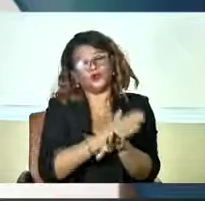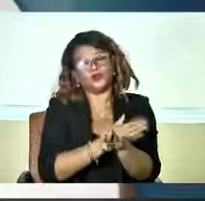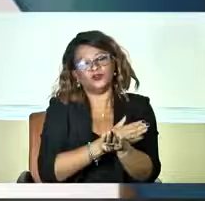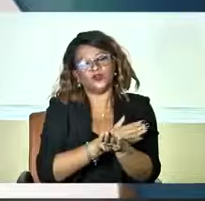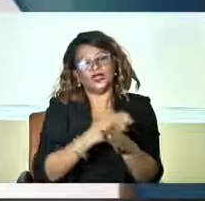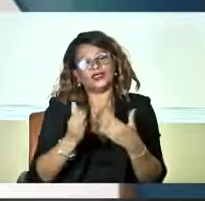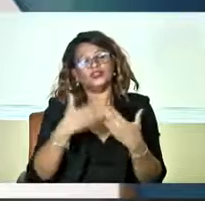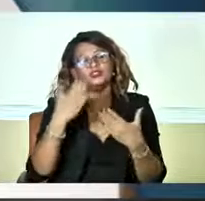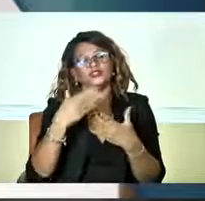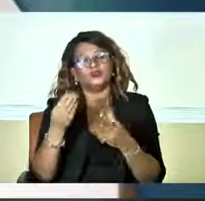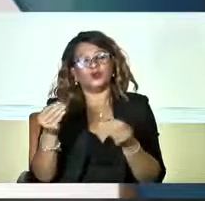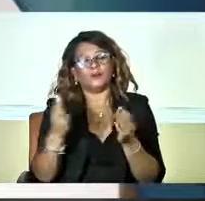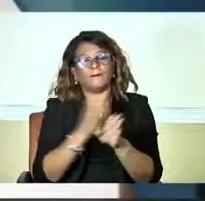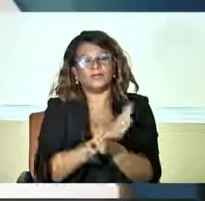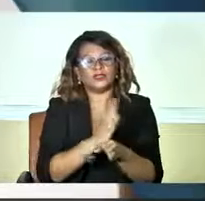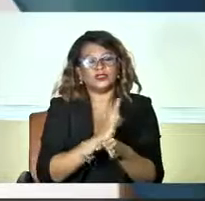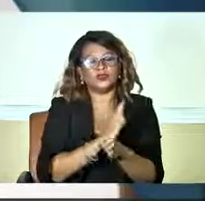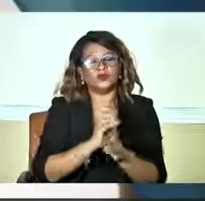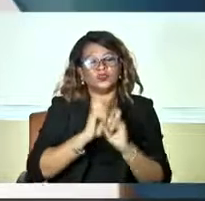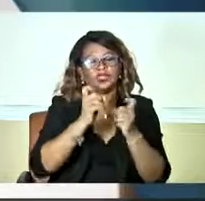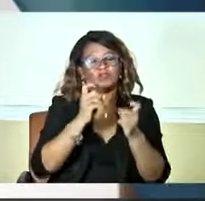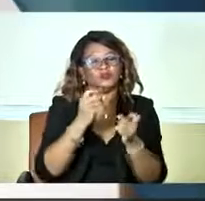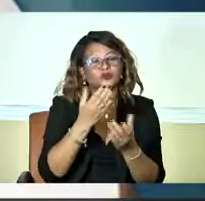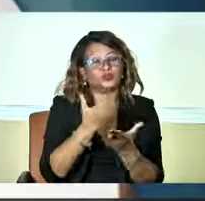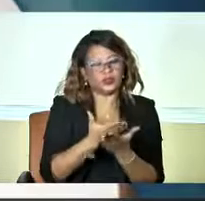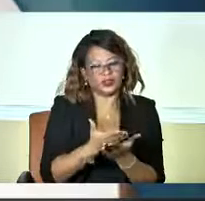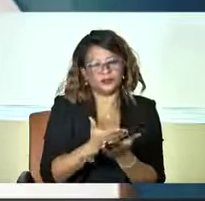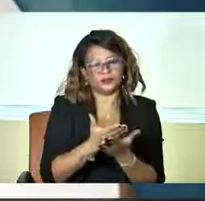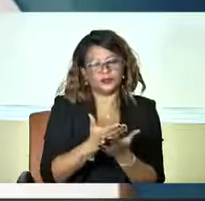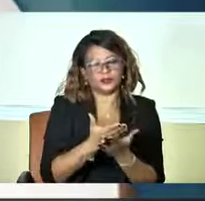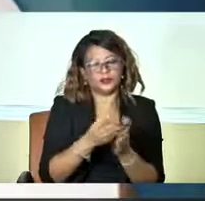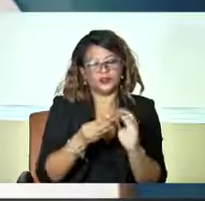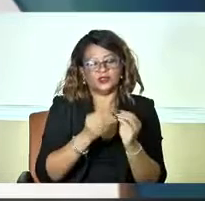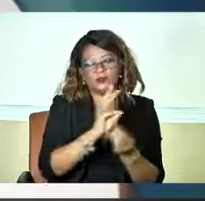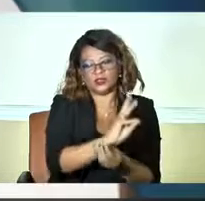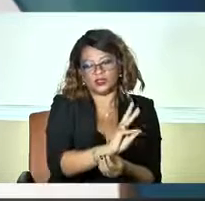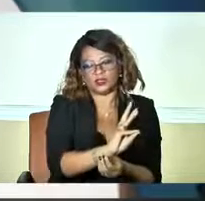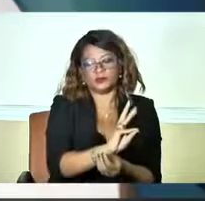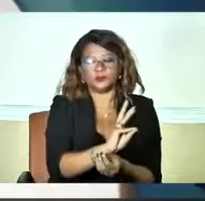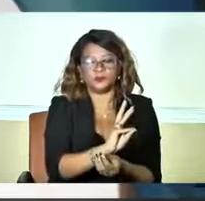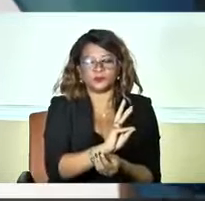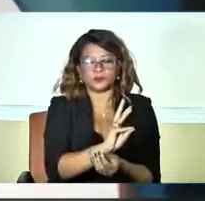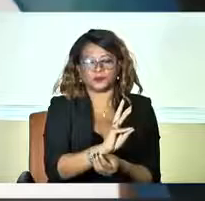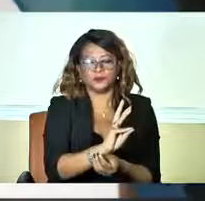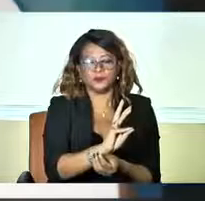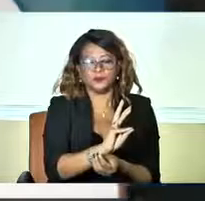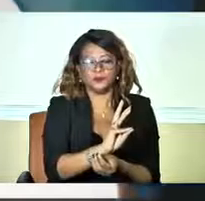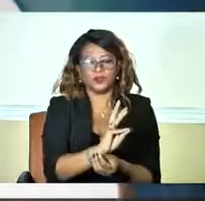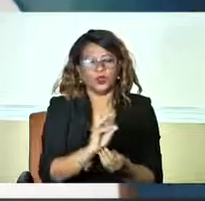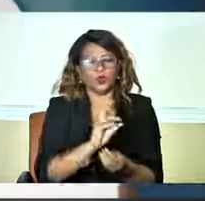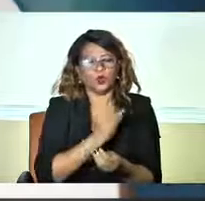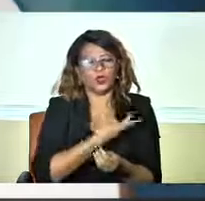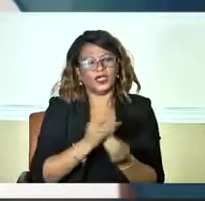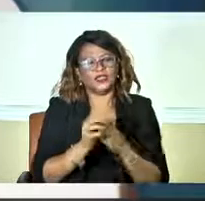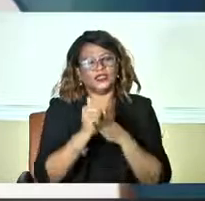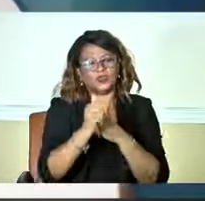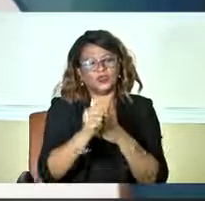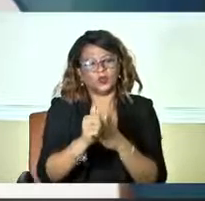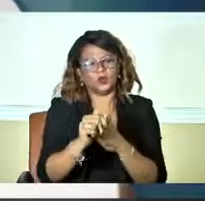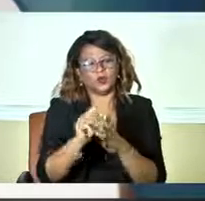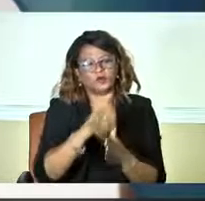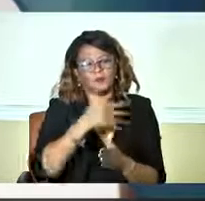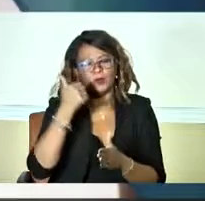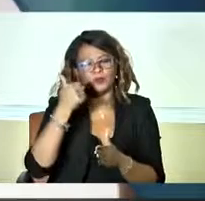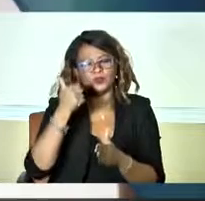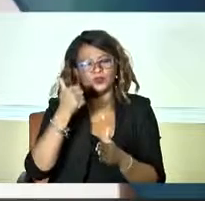doing business ranking with issuing permits. 6, we are leading one of the